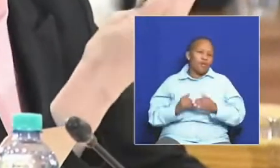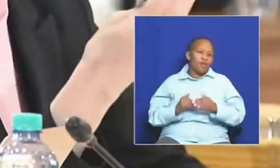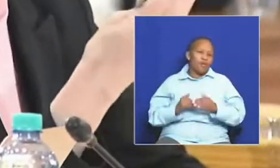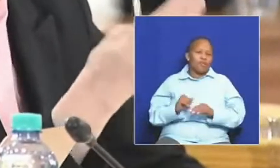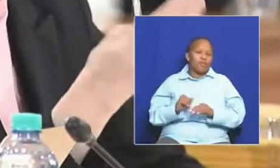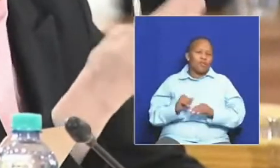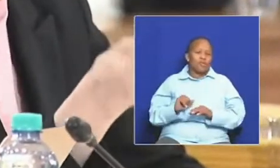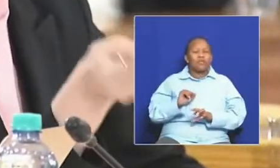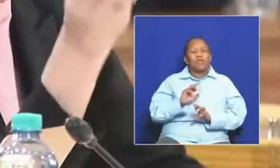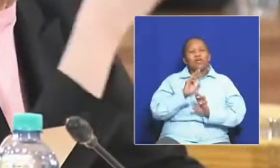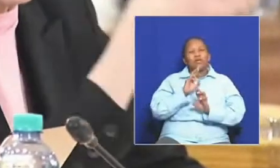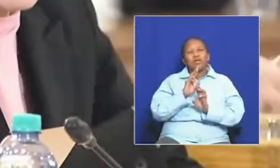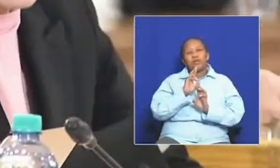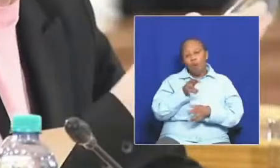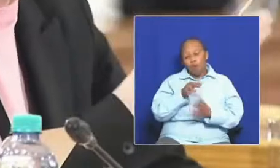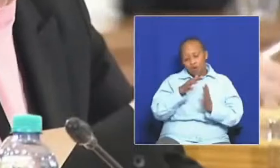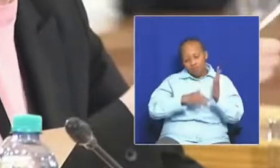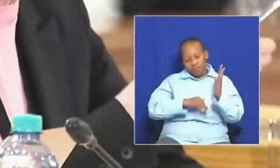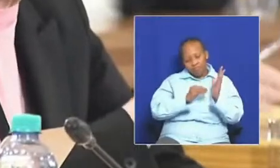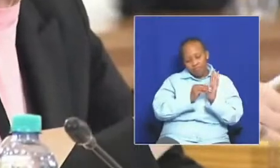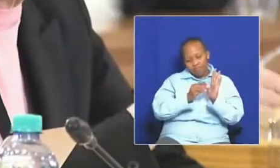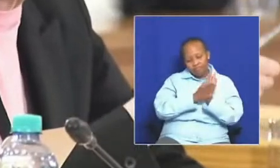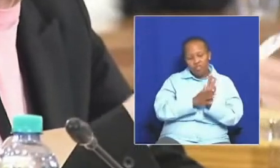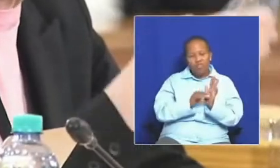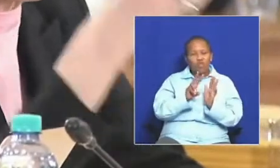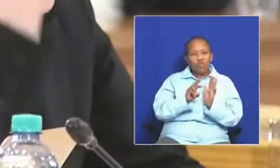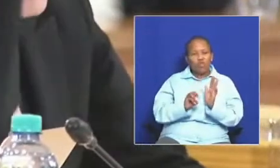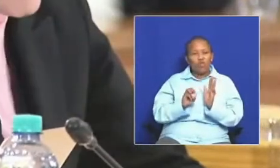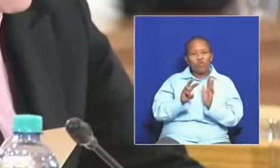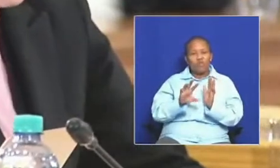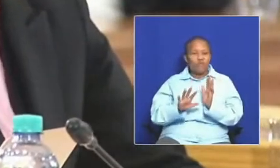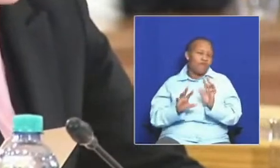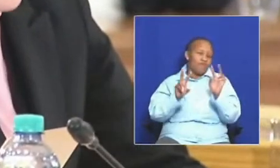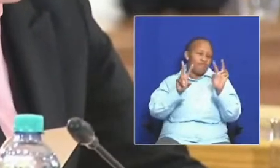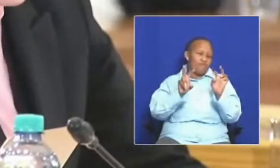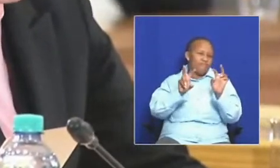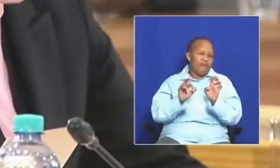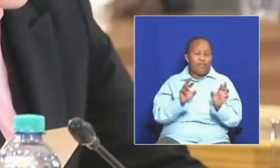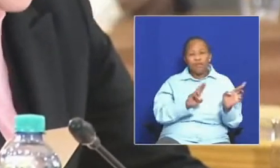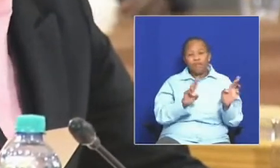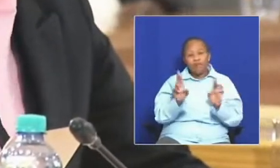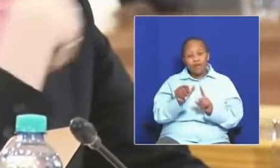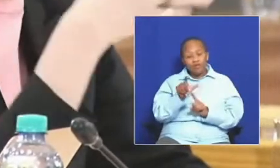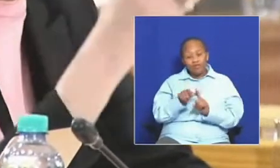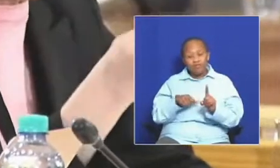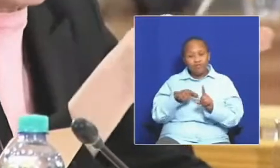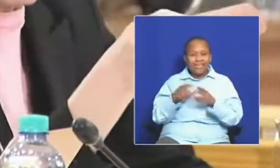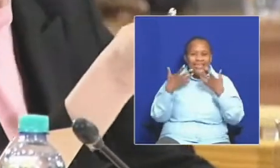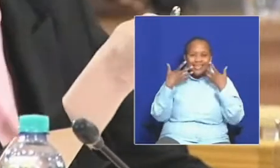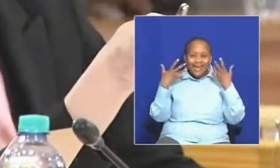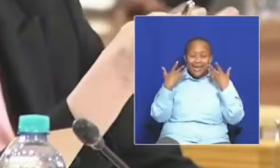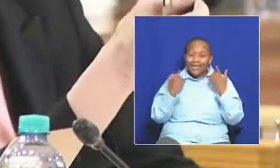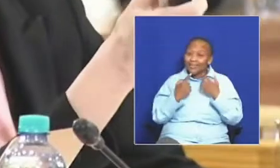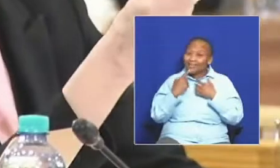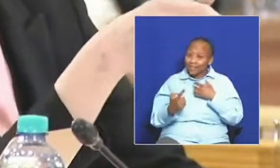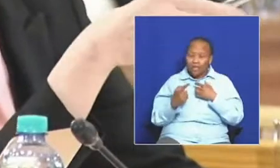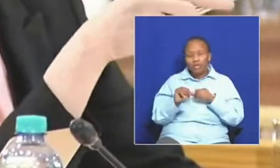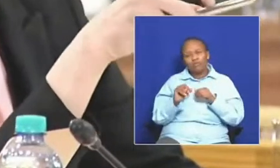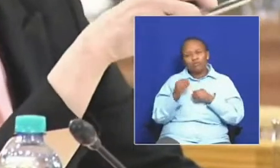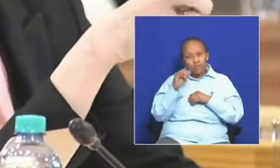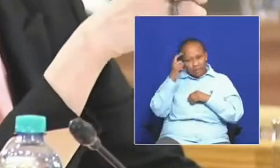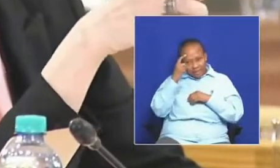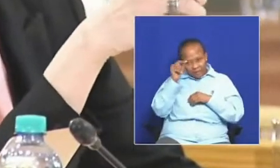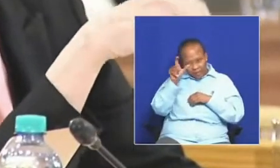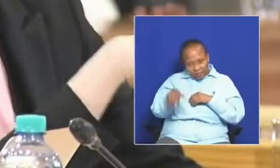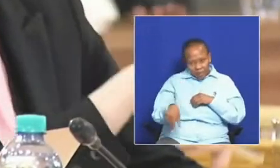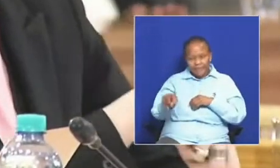issued by the SIU that again sort of refers to Mr. Matlala being under investigation, being a suspect in this matter.